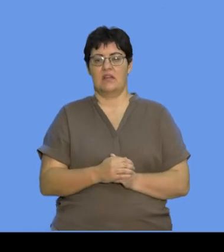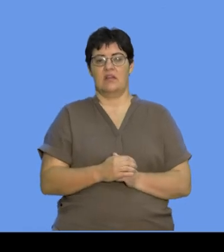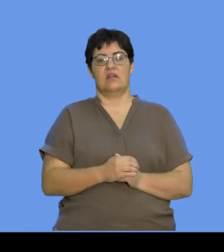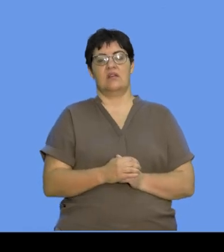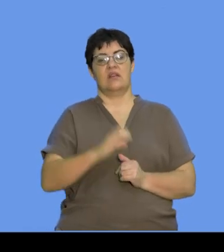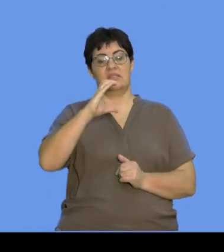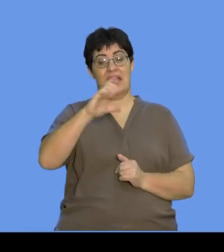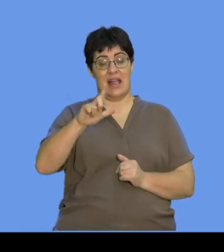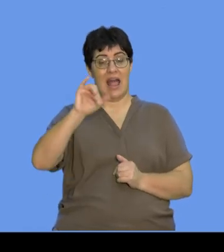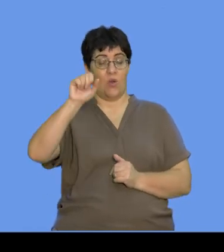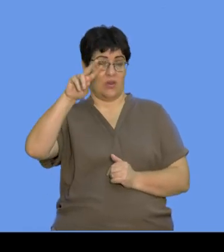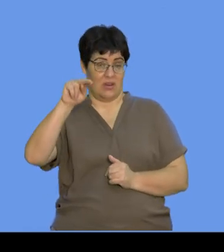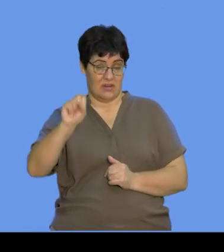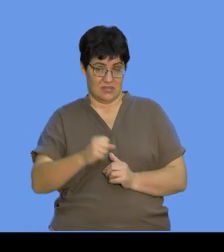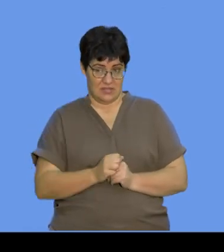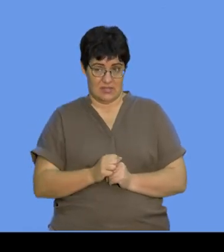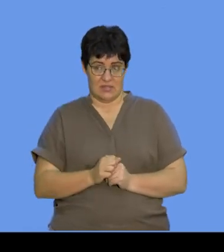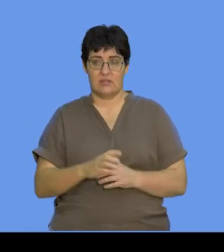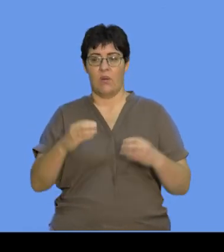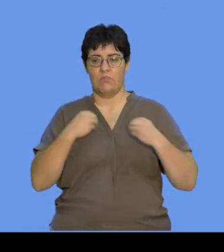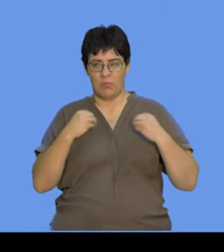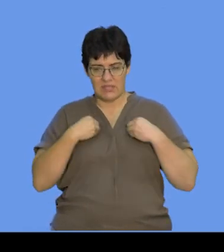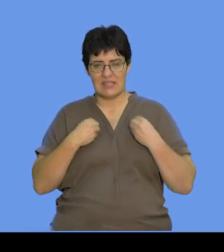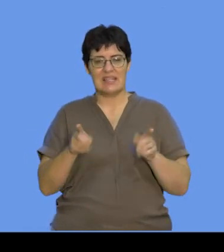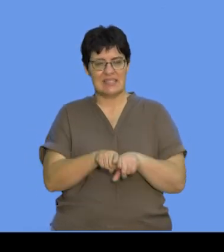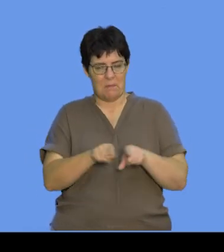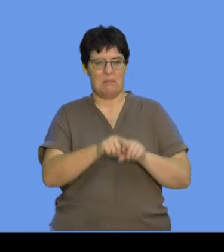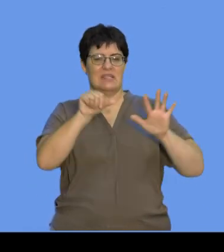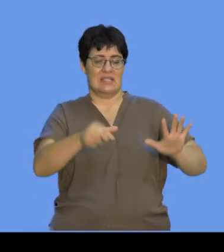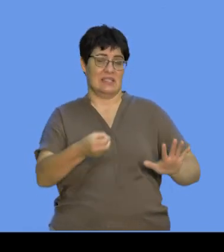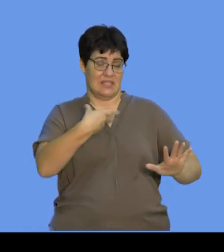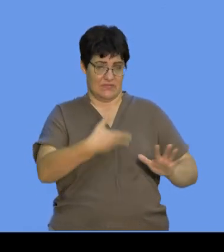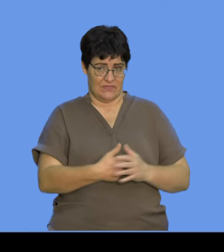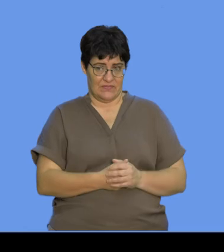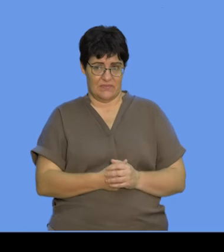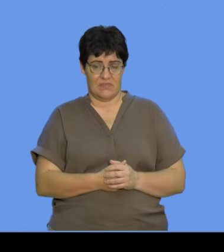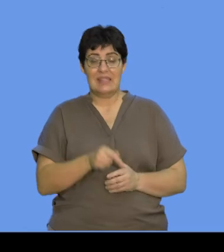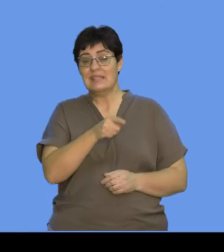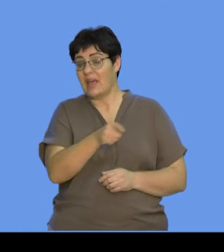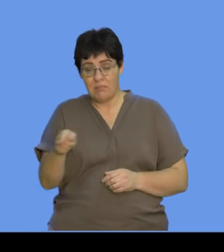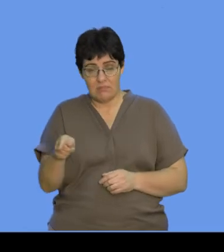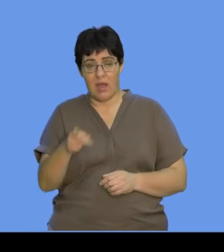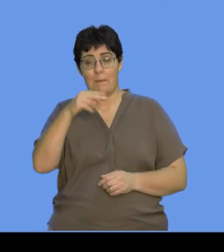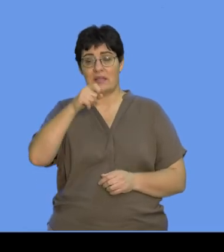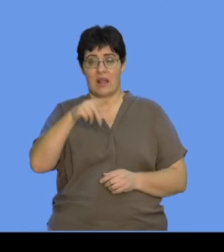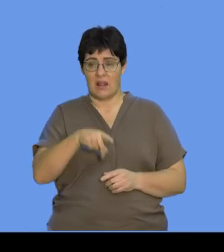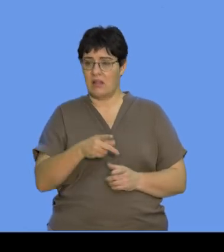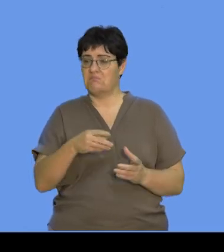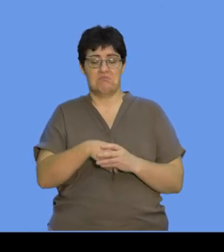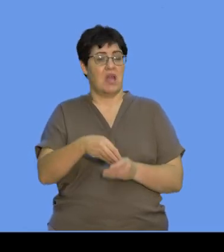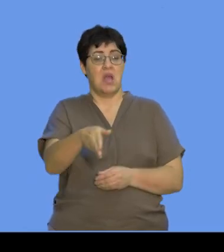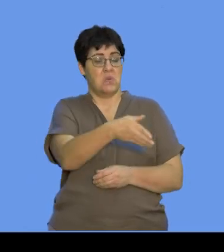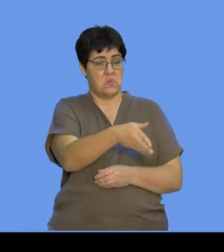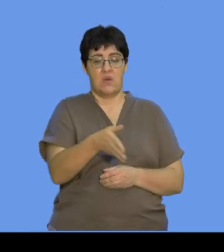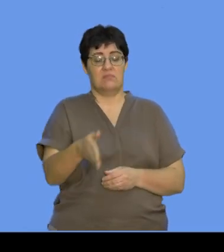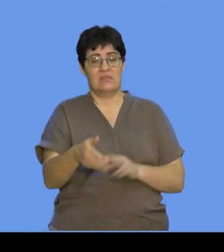So substance X has properties like one of the 6 that are given, okay? There are also no particles in X that are not present in the